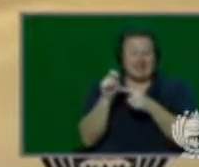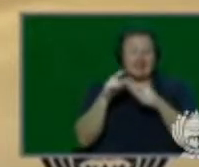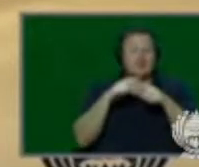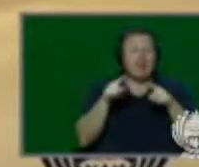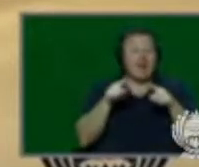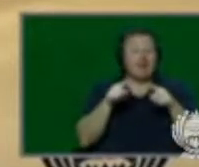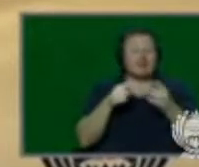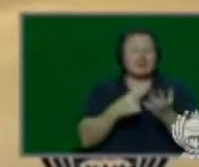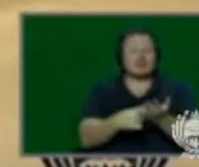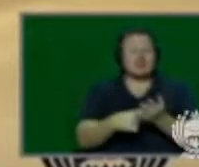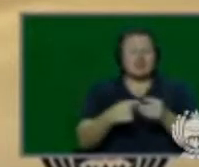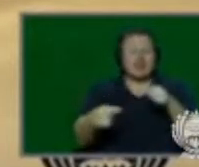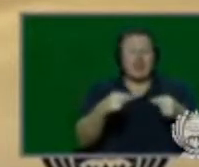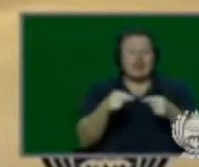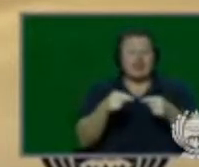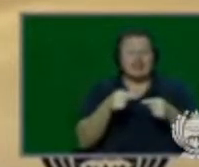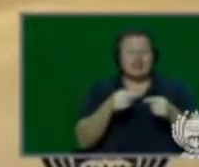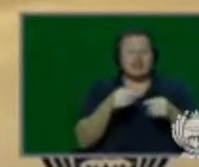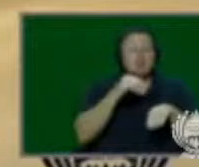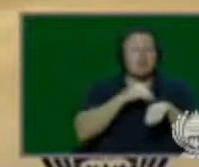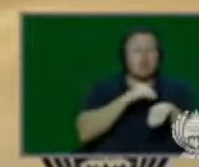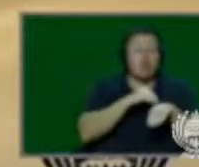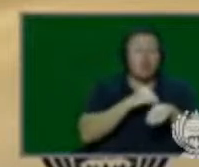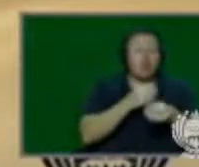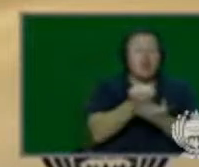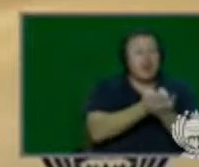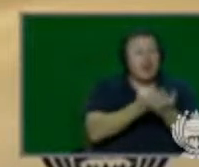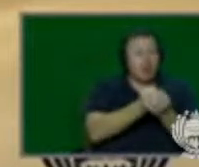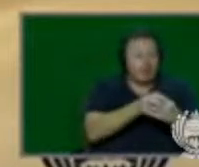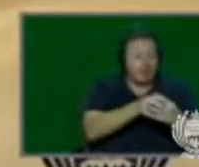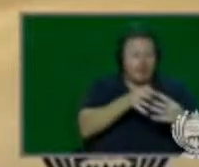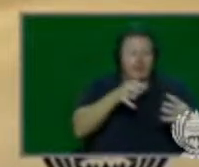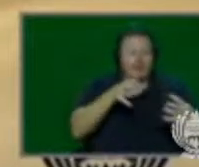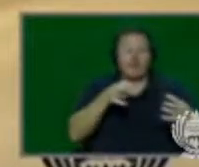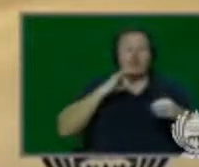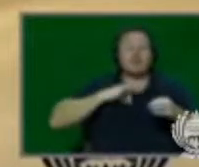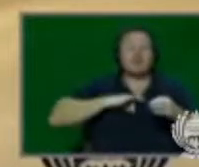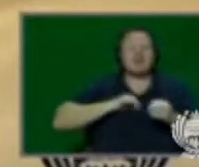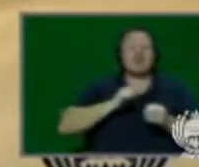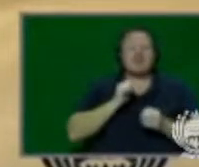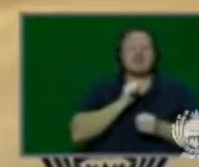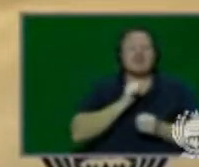how we grow the economy for the benefit of all South Africans.